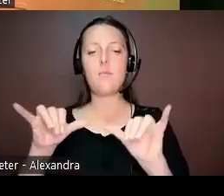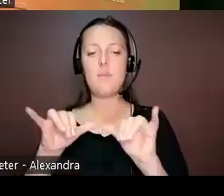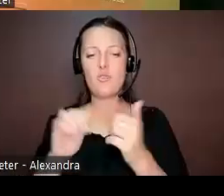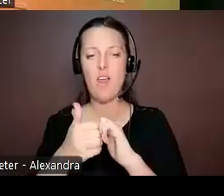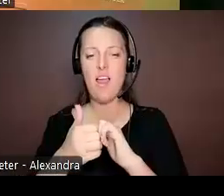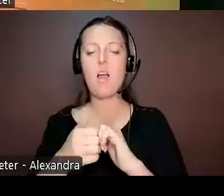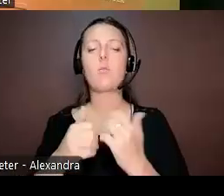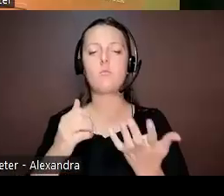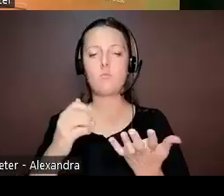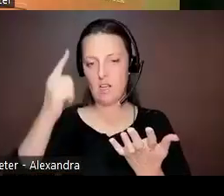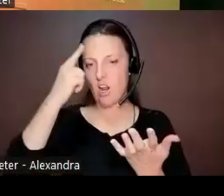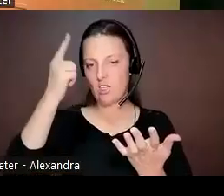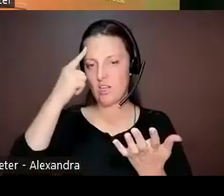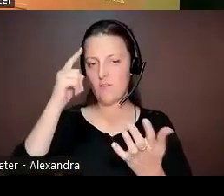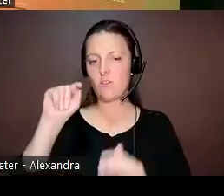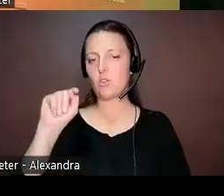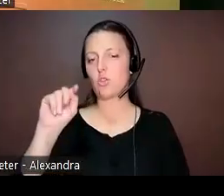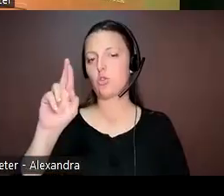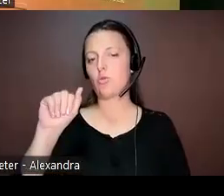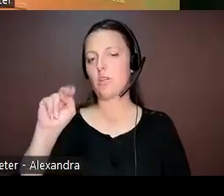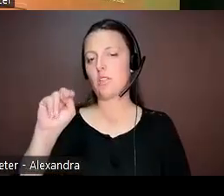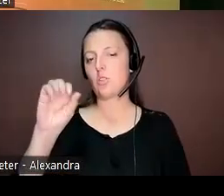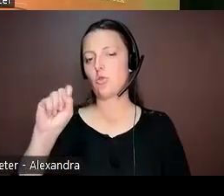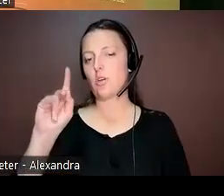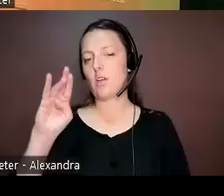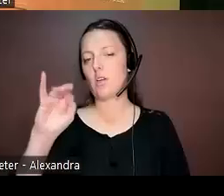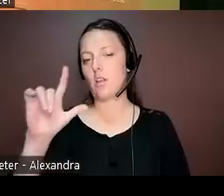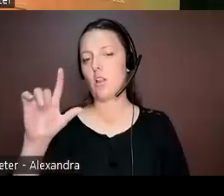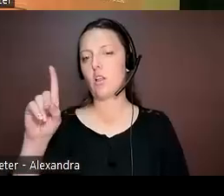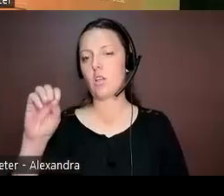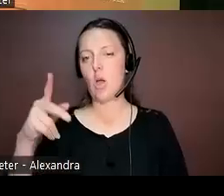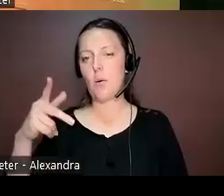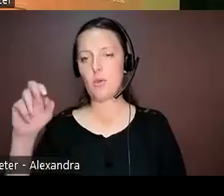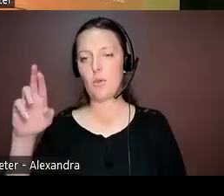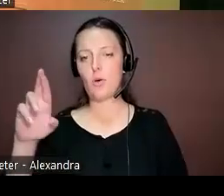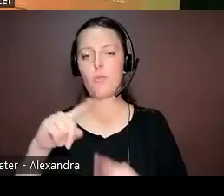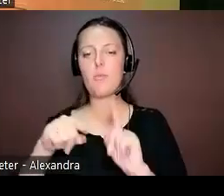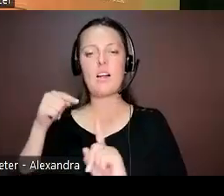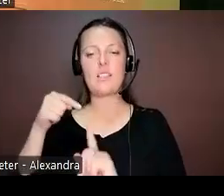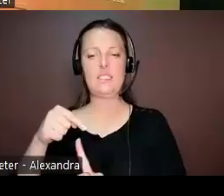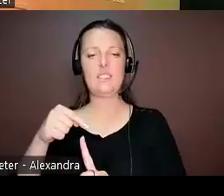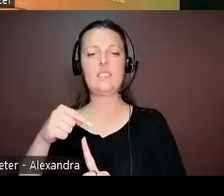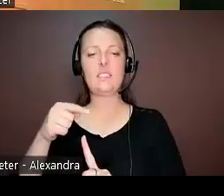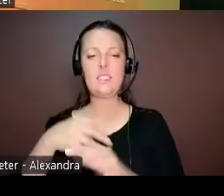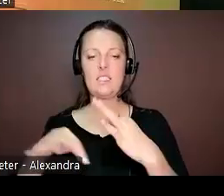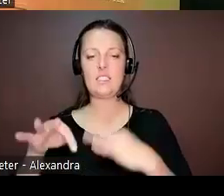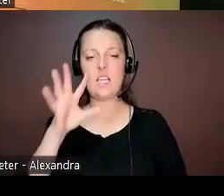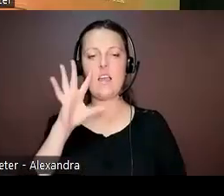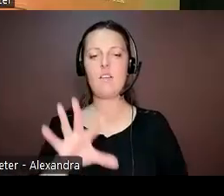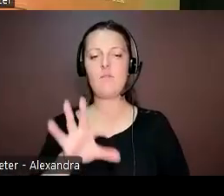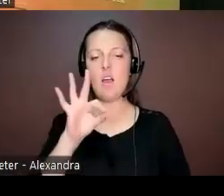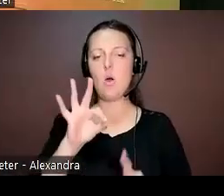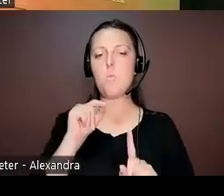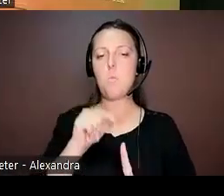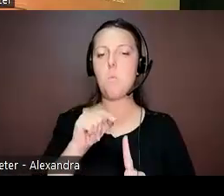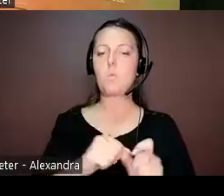Doppler. But what he instead found a strong predictor was actually a perceived social support.